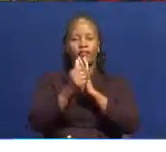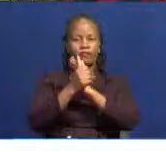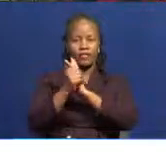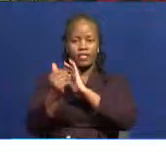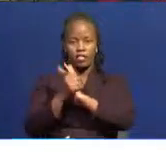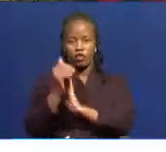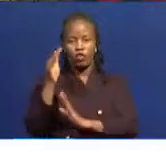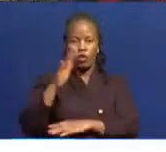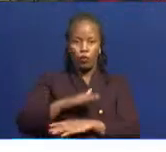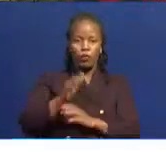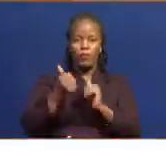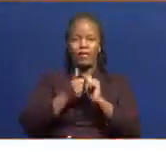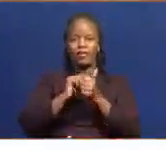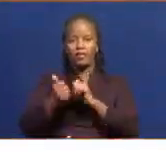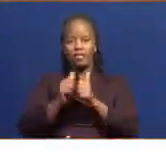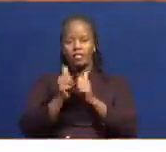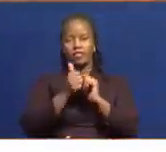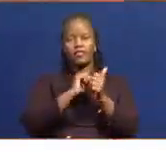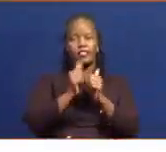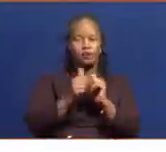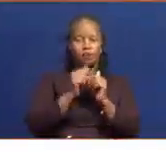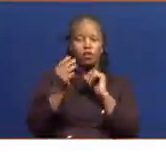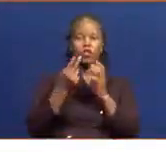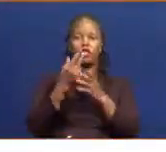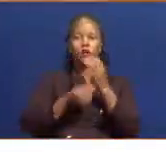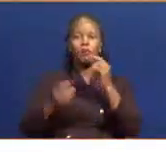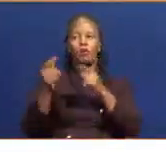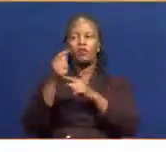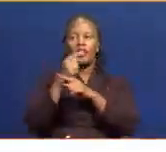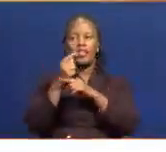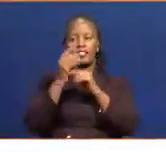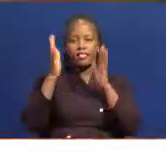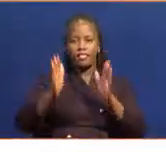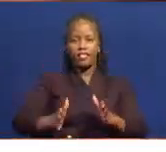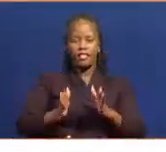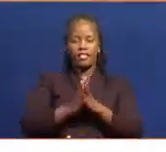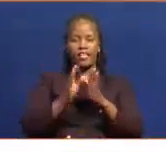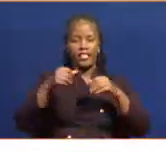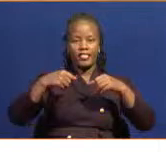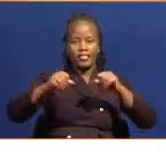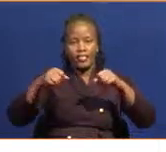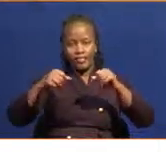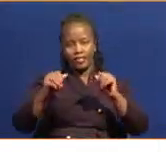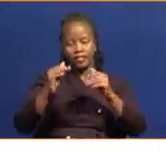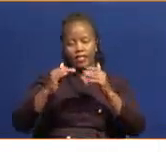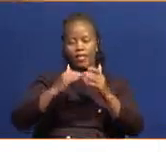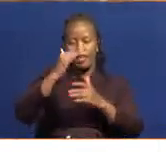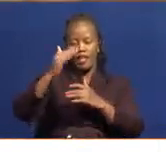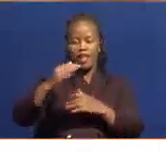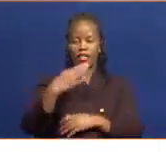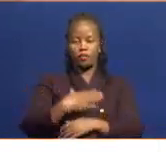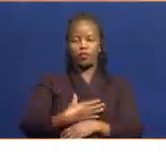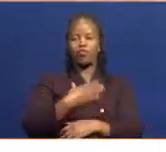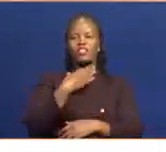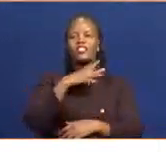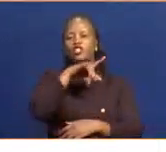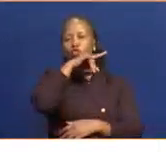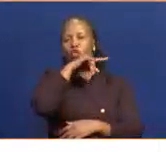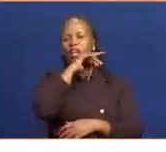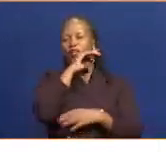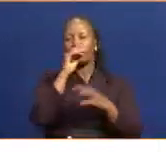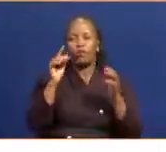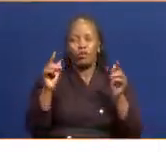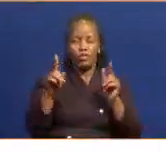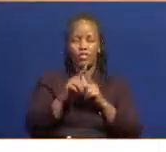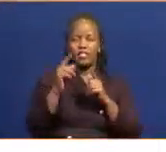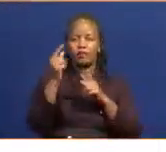of women in the sport, both as trainers and riders. Dearden will now tour Uganda to conduct a similar training as